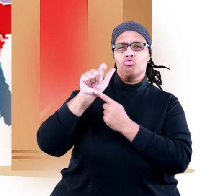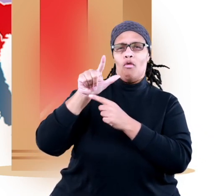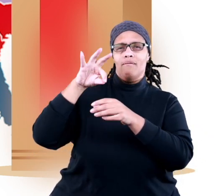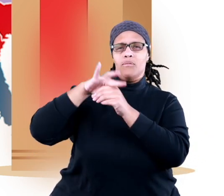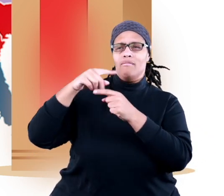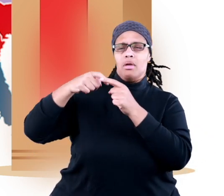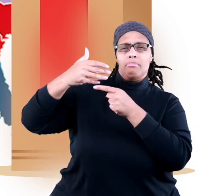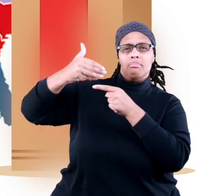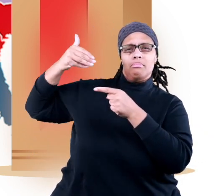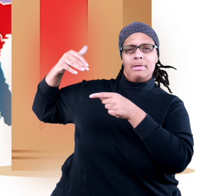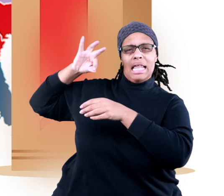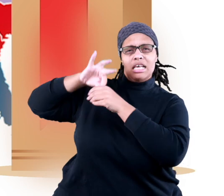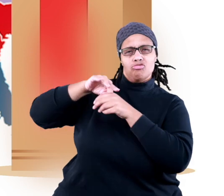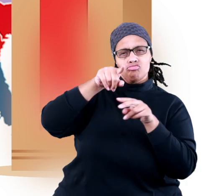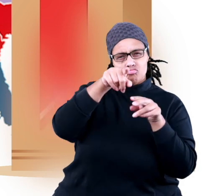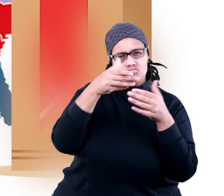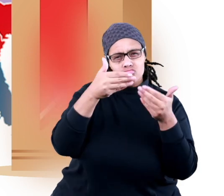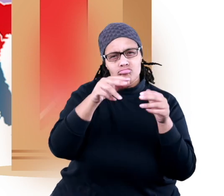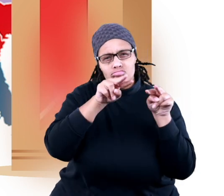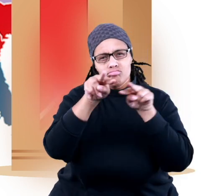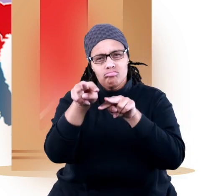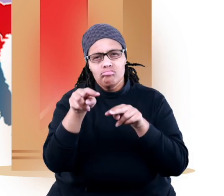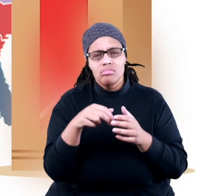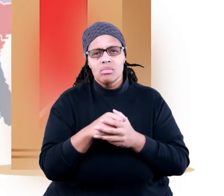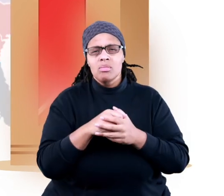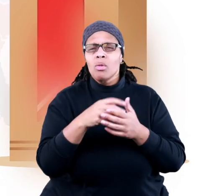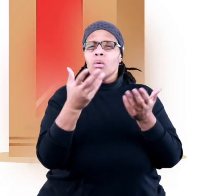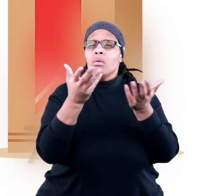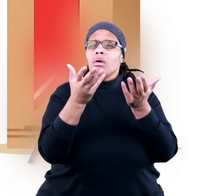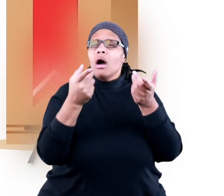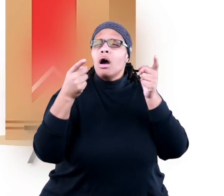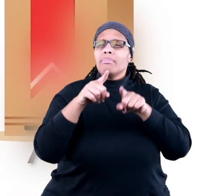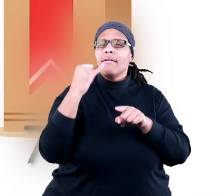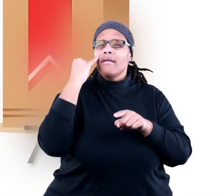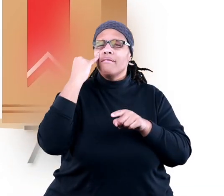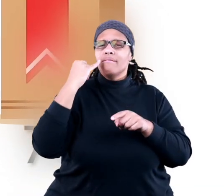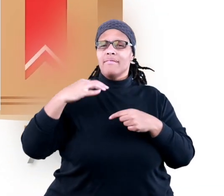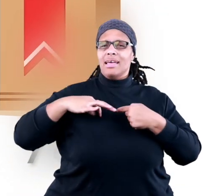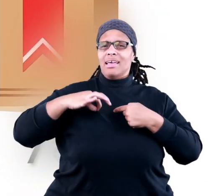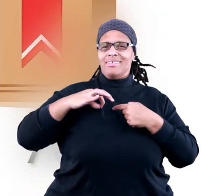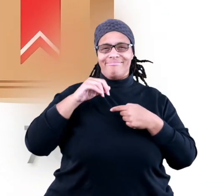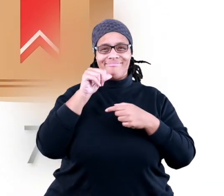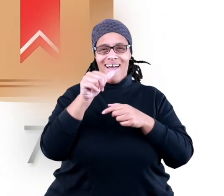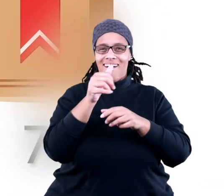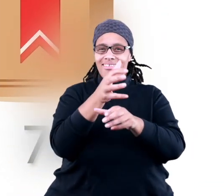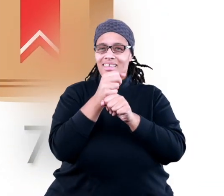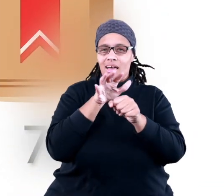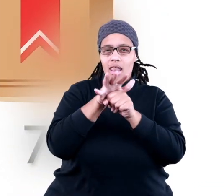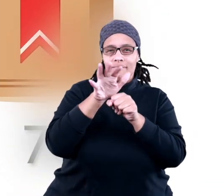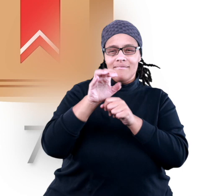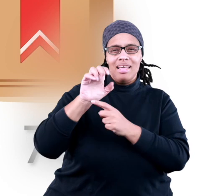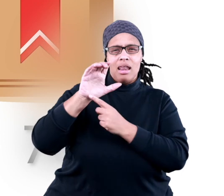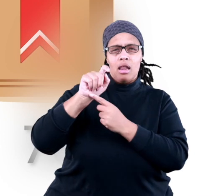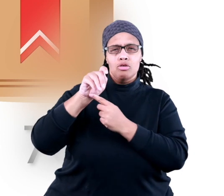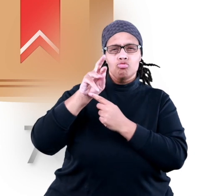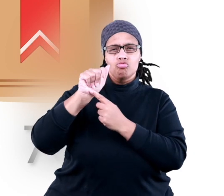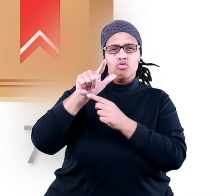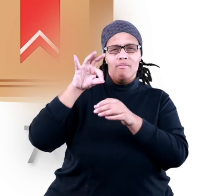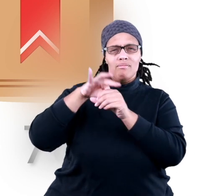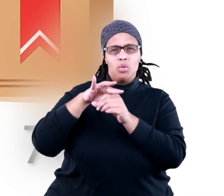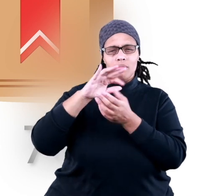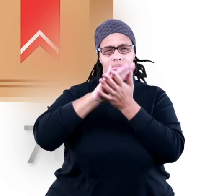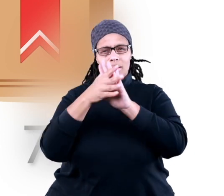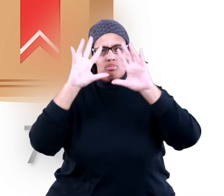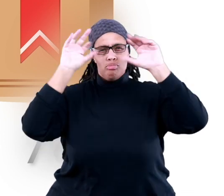in your state over the last several elections. So what happens if no candidate gets enough electoral votes needed